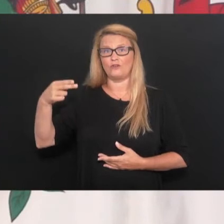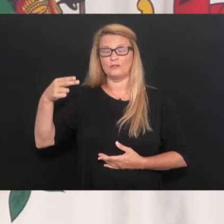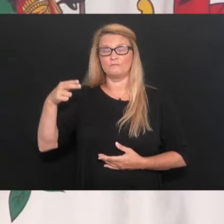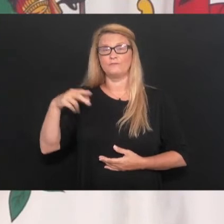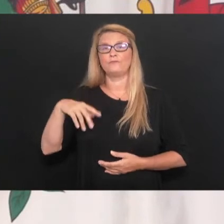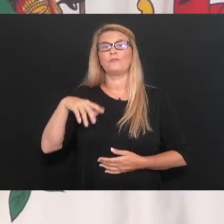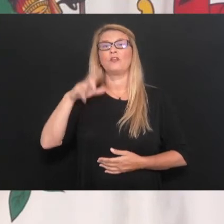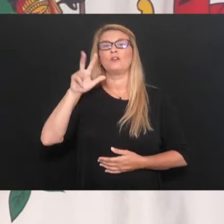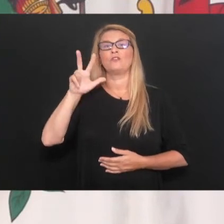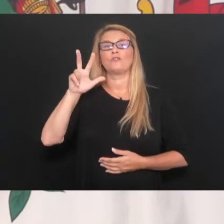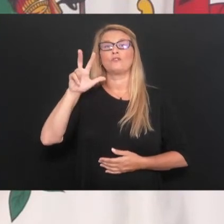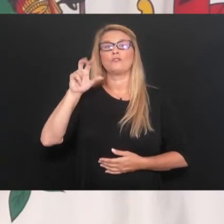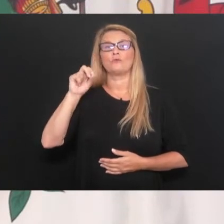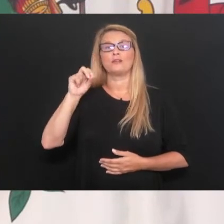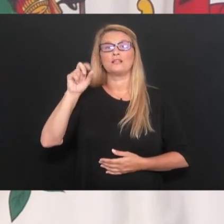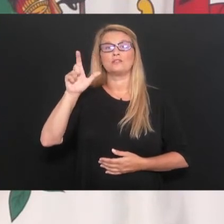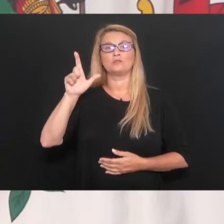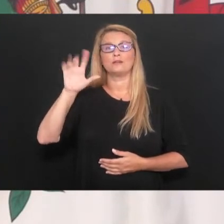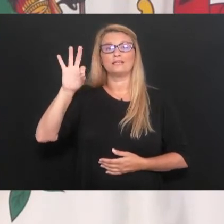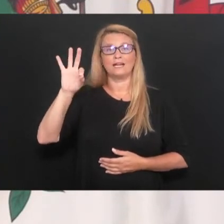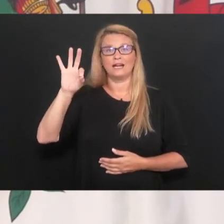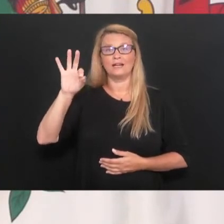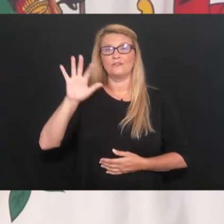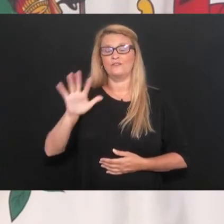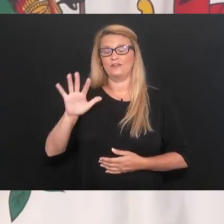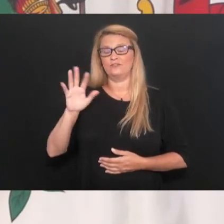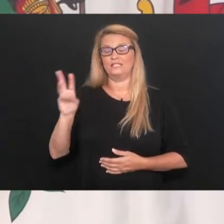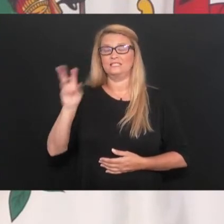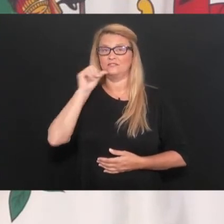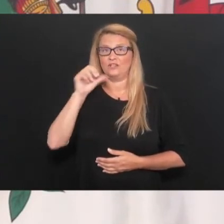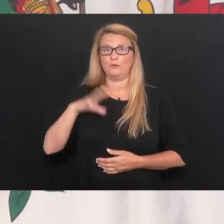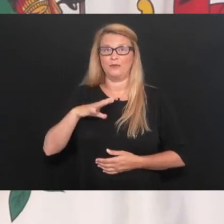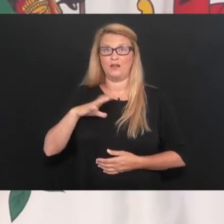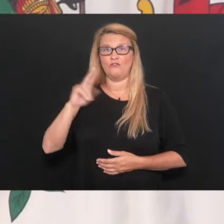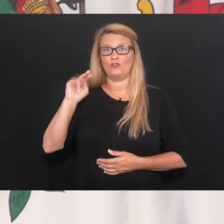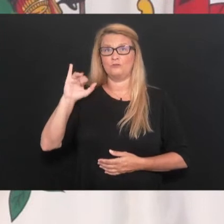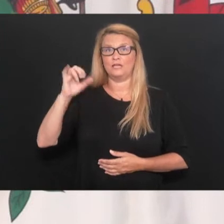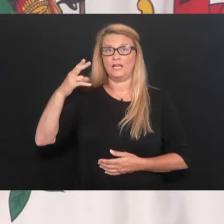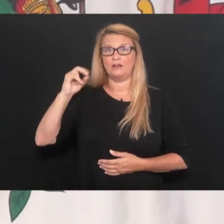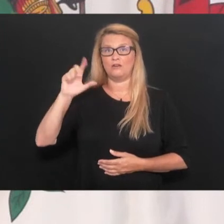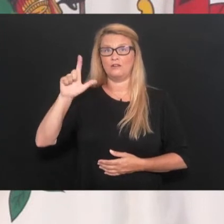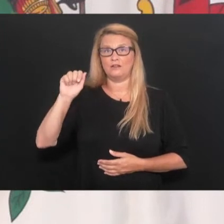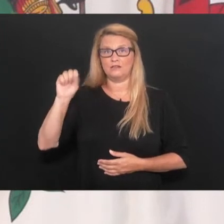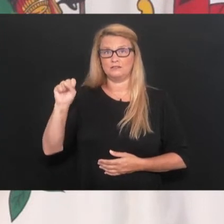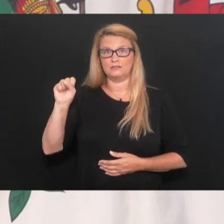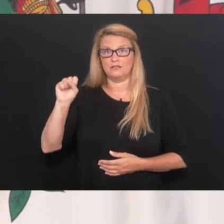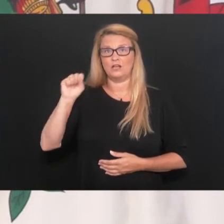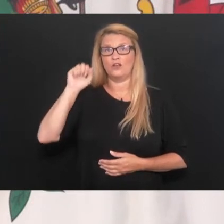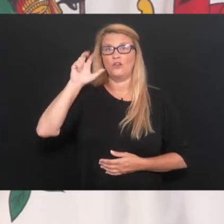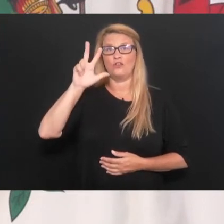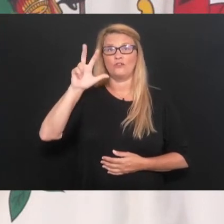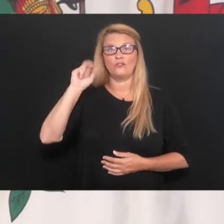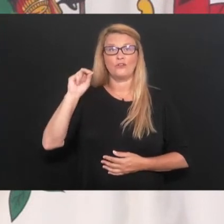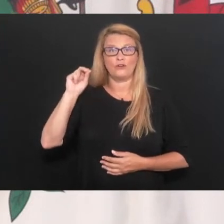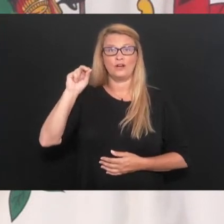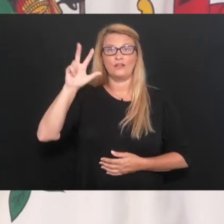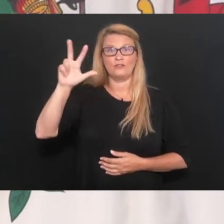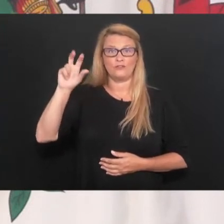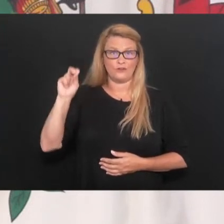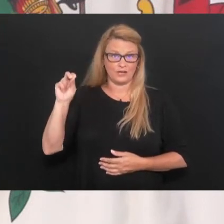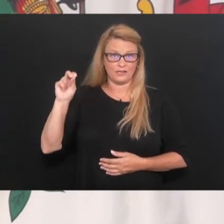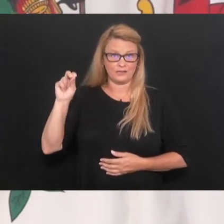The 3,029th death is a 56-year-old female from Nicholas County. The 3,030th death